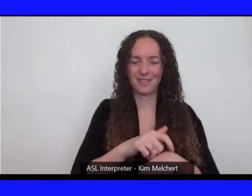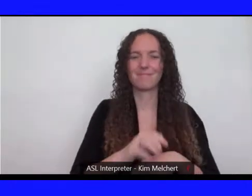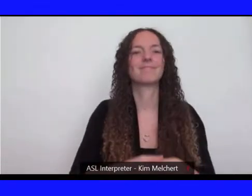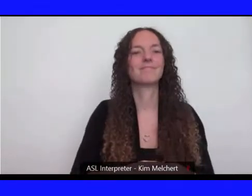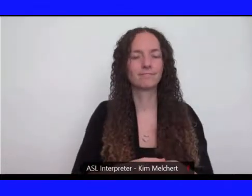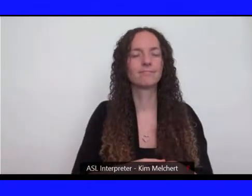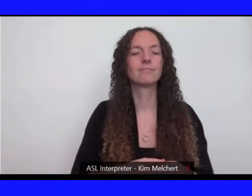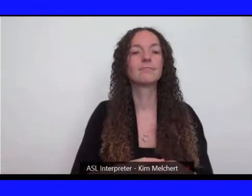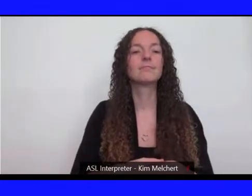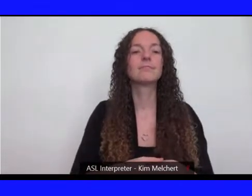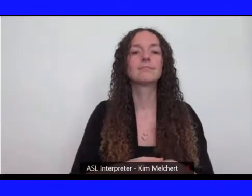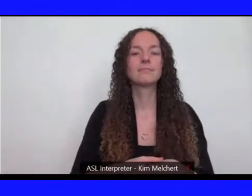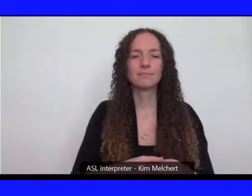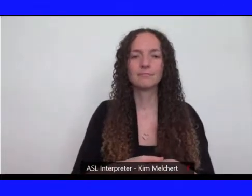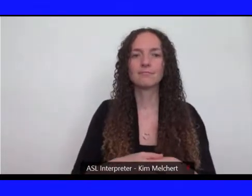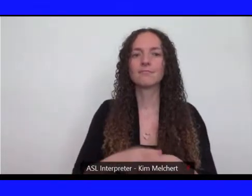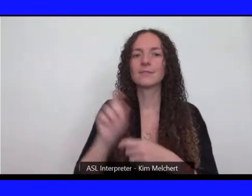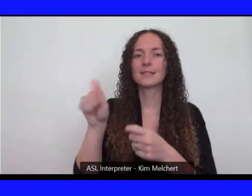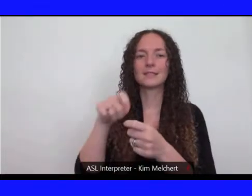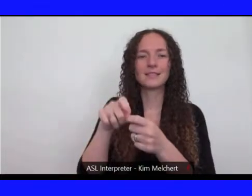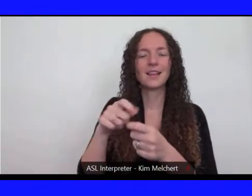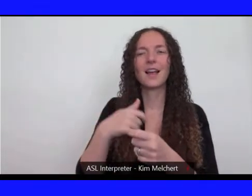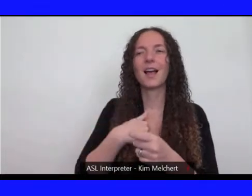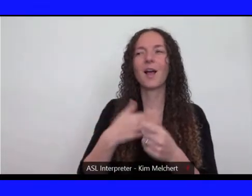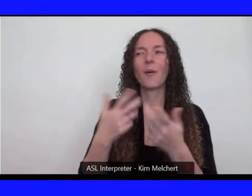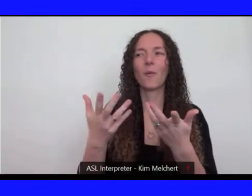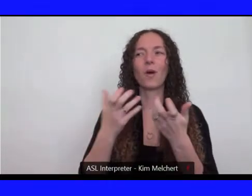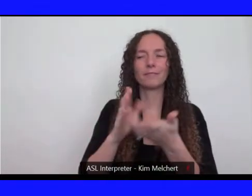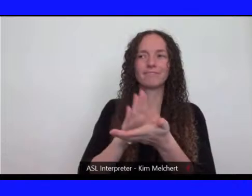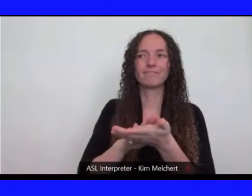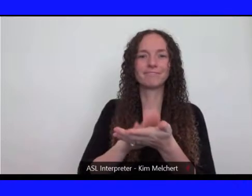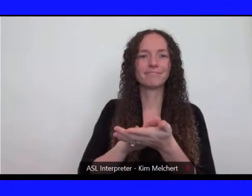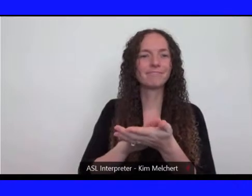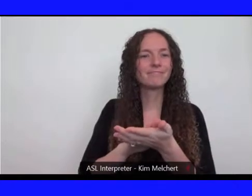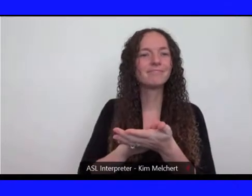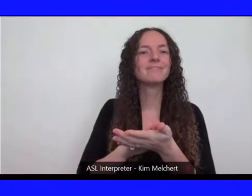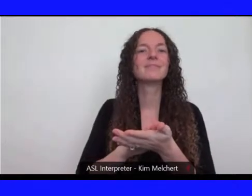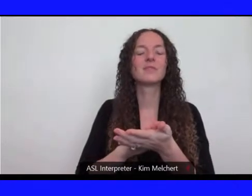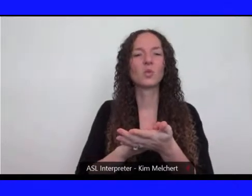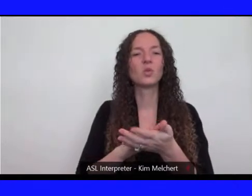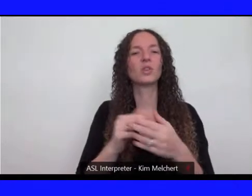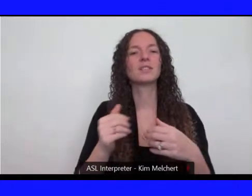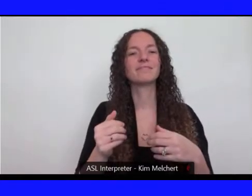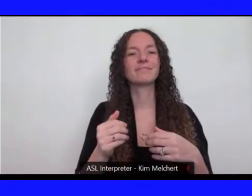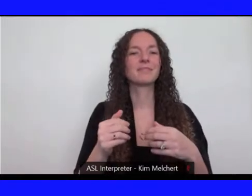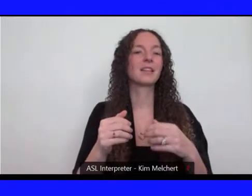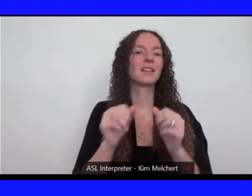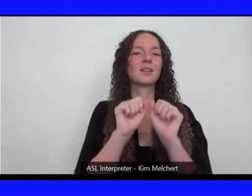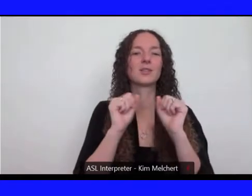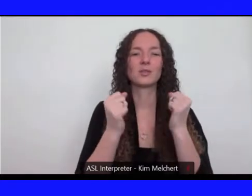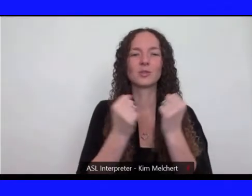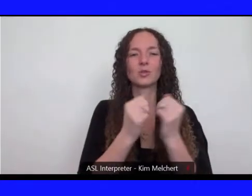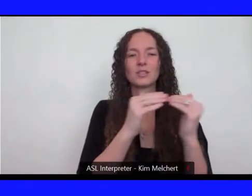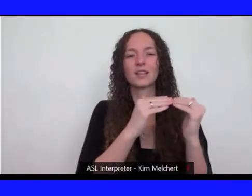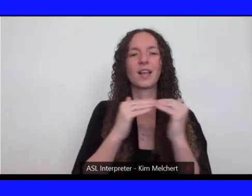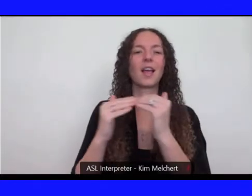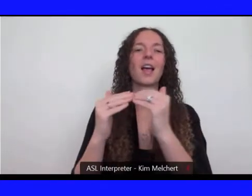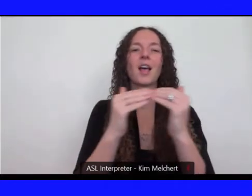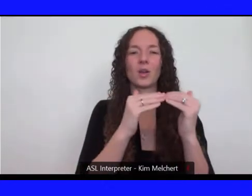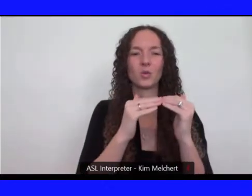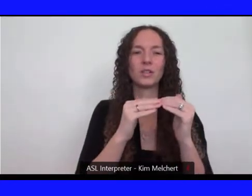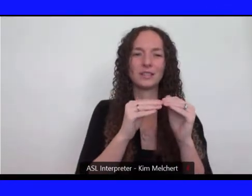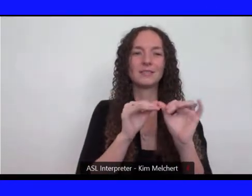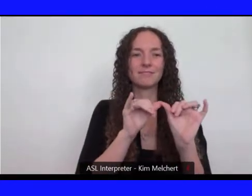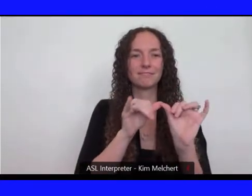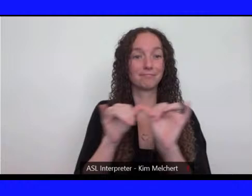metrics about the number of dashboard that had race, ethnicity, and language data was 0 out of 5, but now we have all